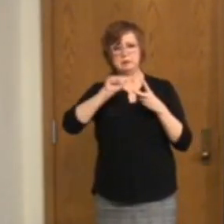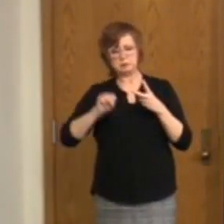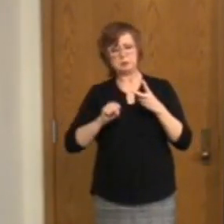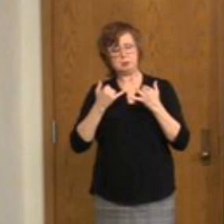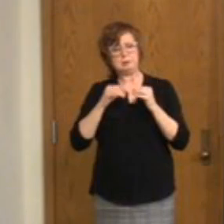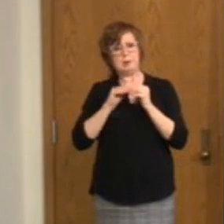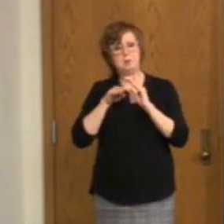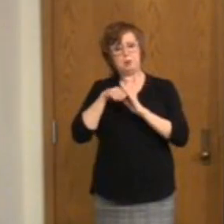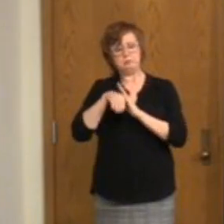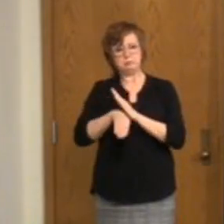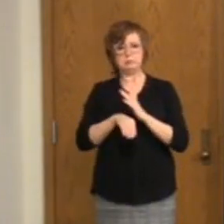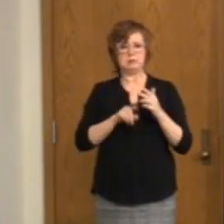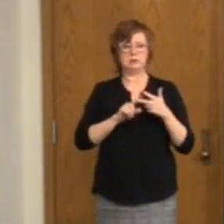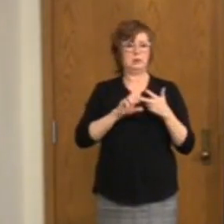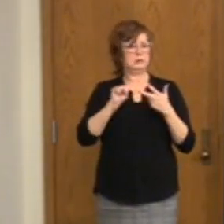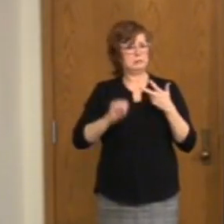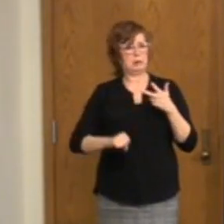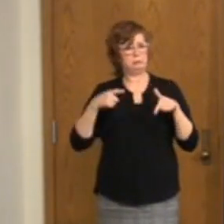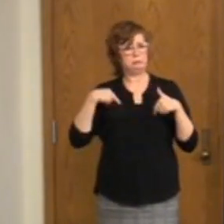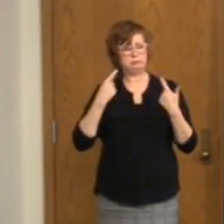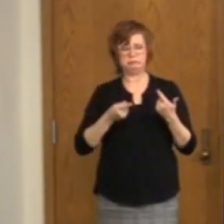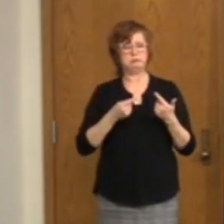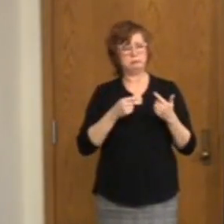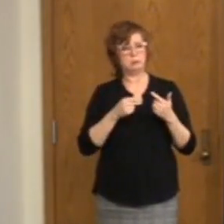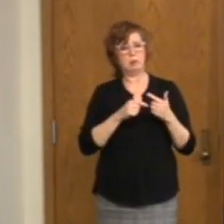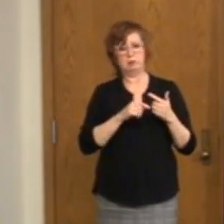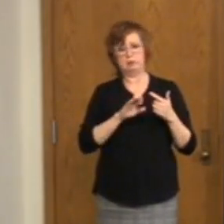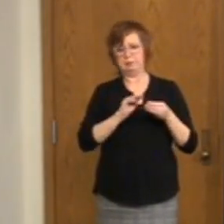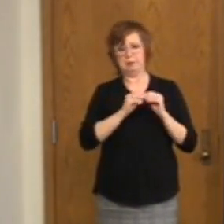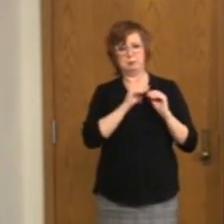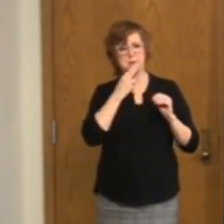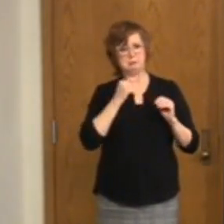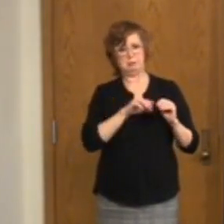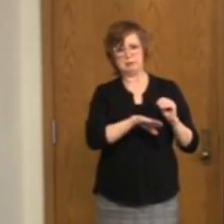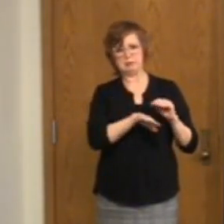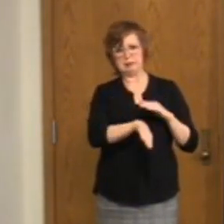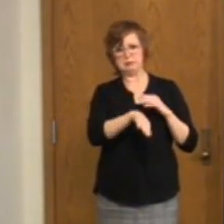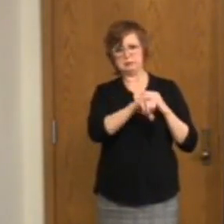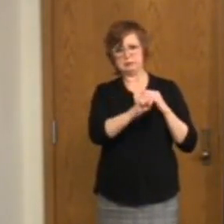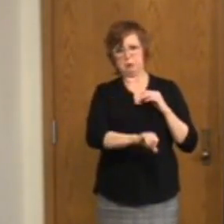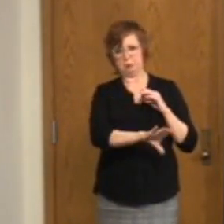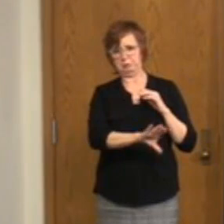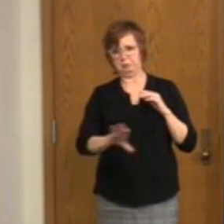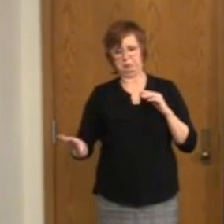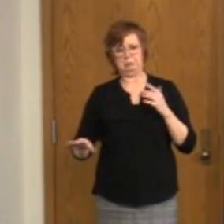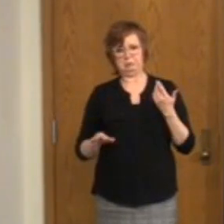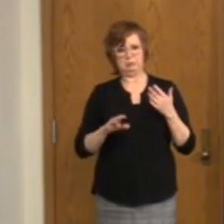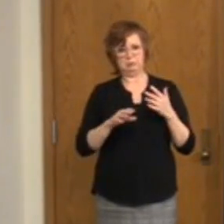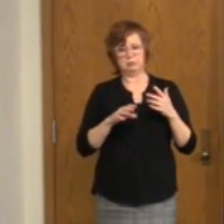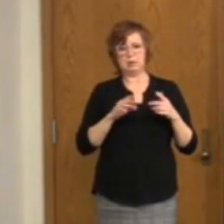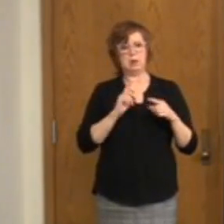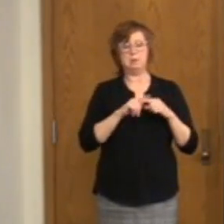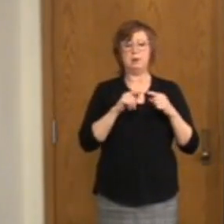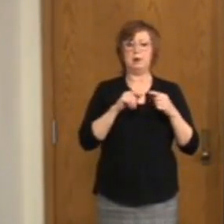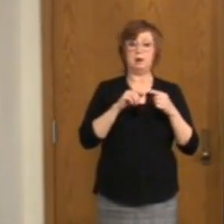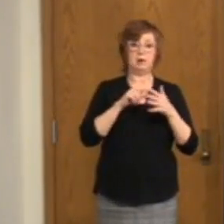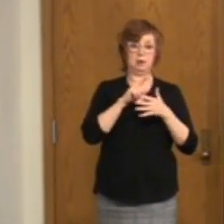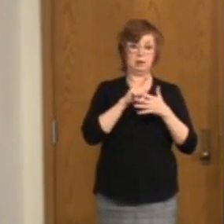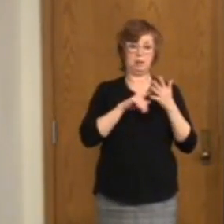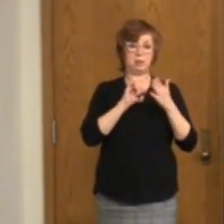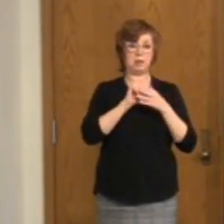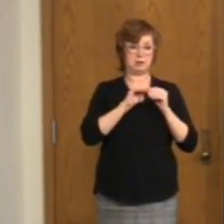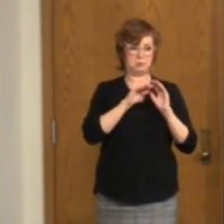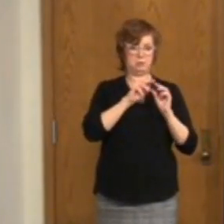of course, has been very low numbers, and all of this speaks to what all of us have been doing, staying the